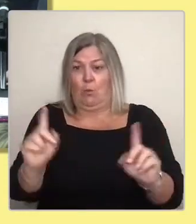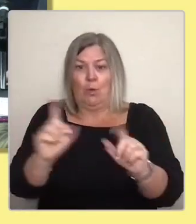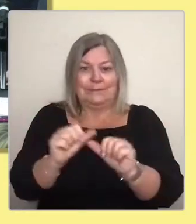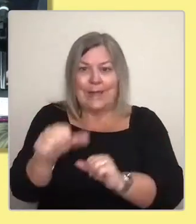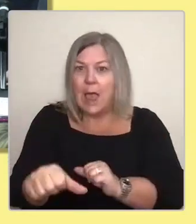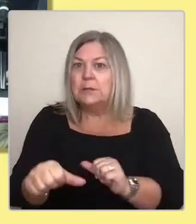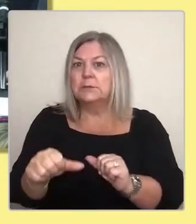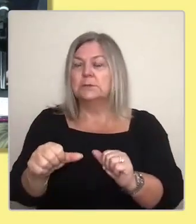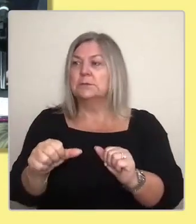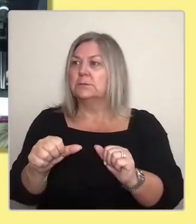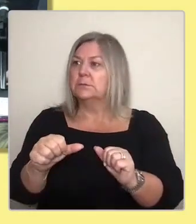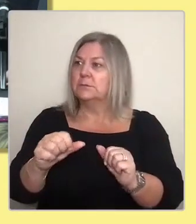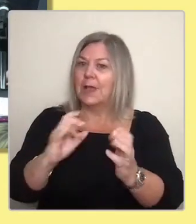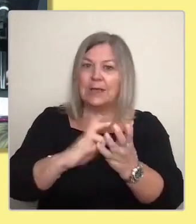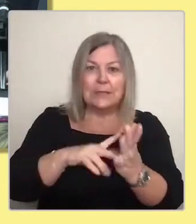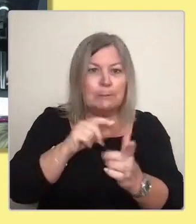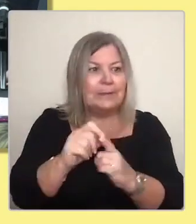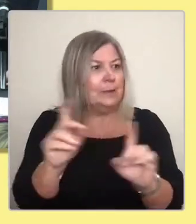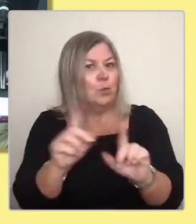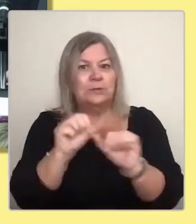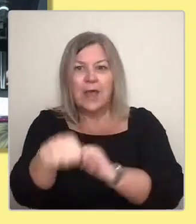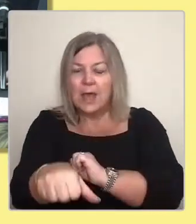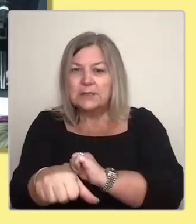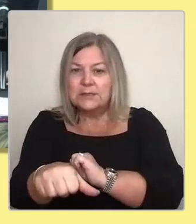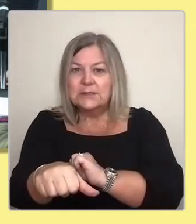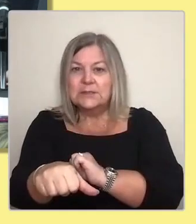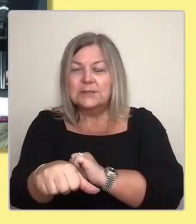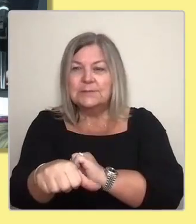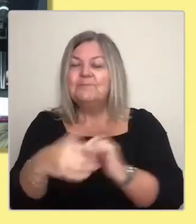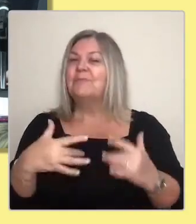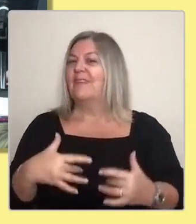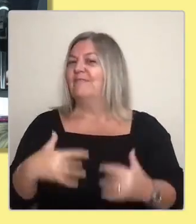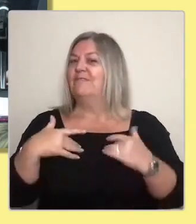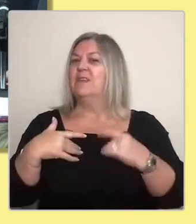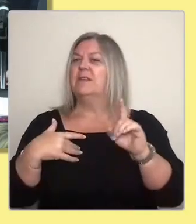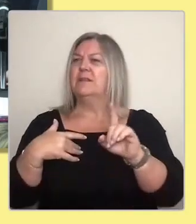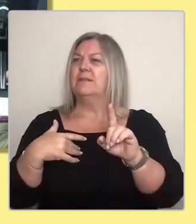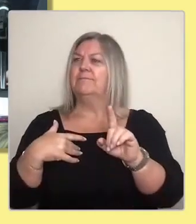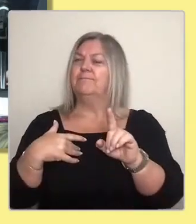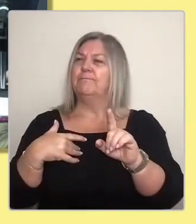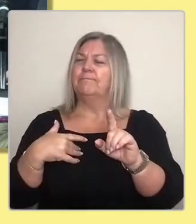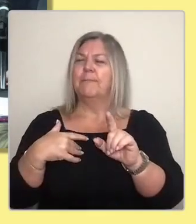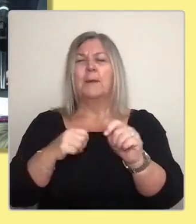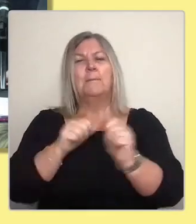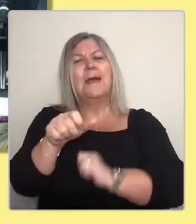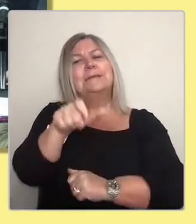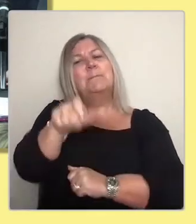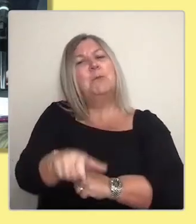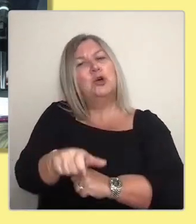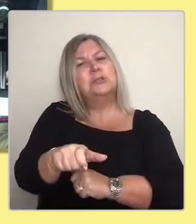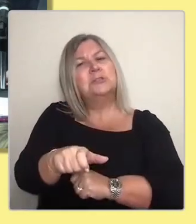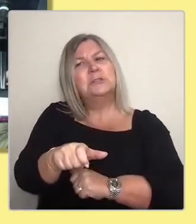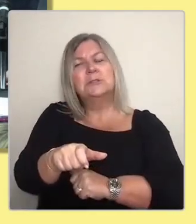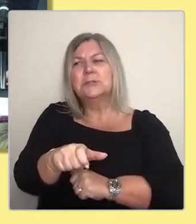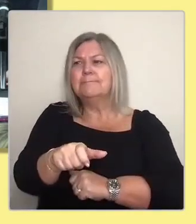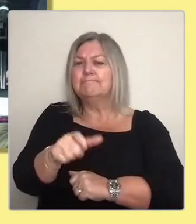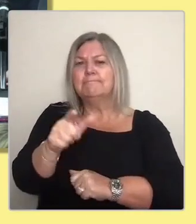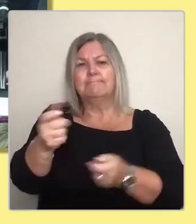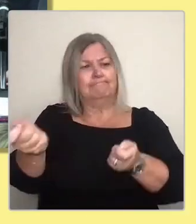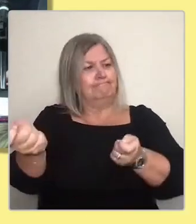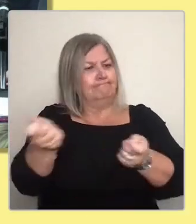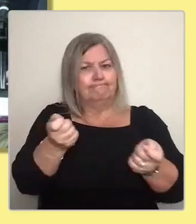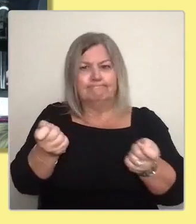our movement, the next steps are about who is best equipped and who has the best plan to deliver